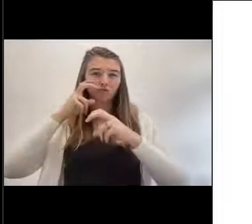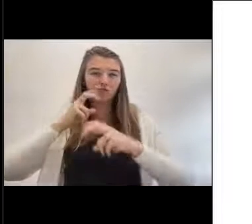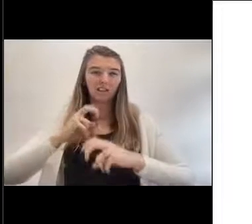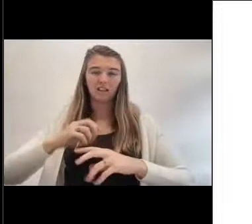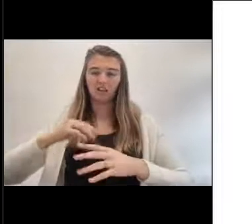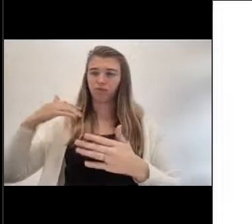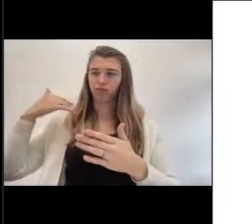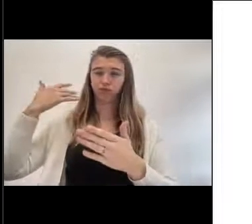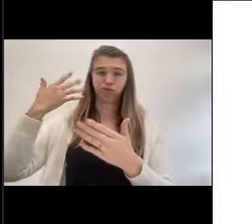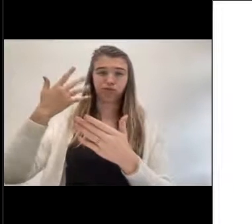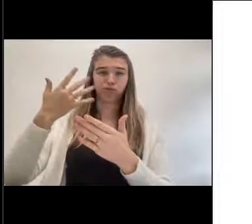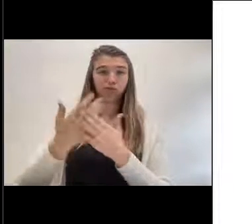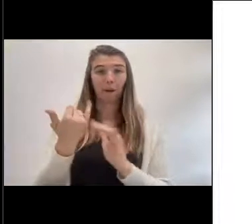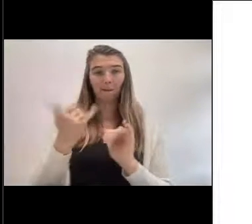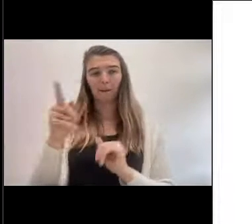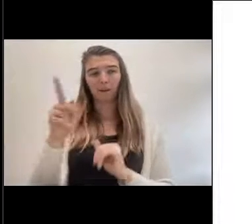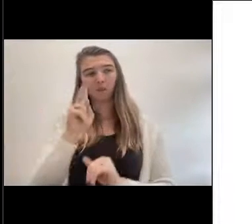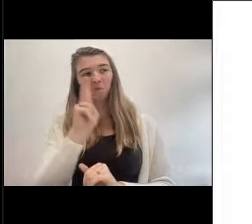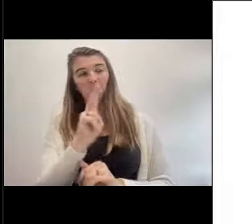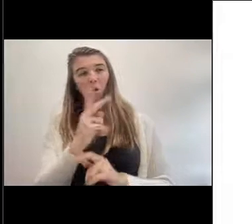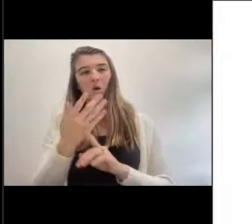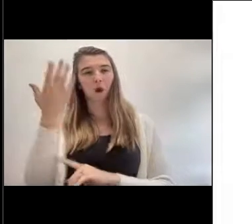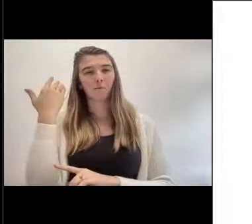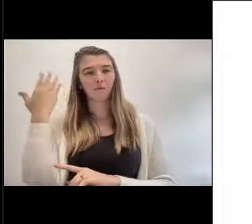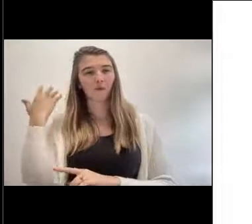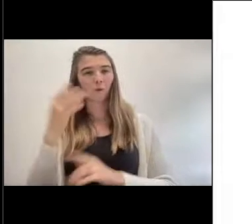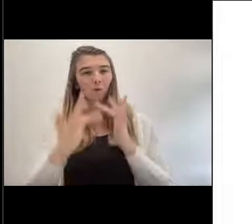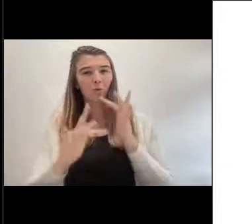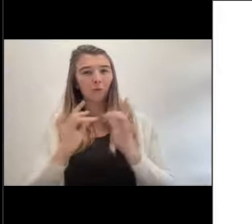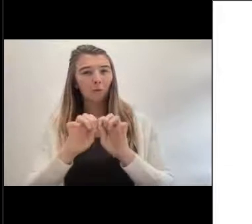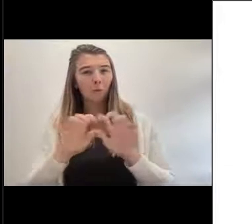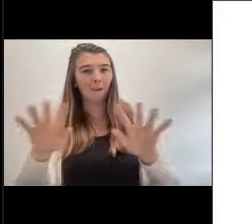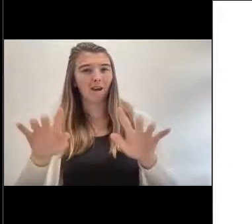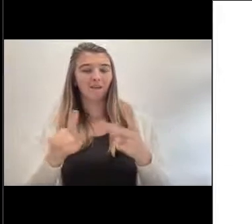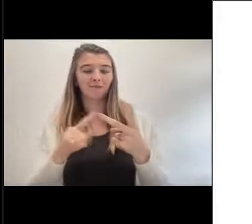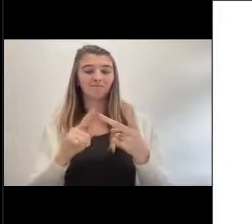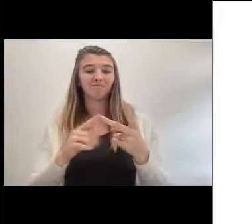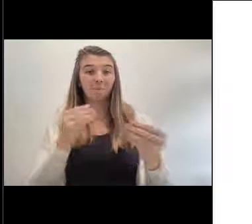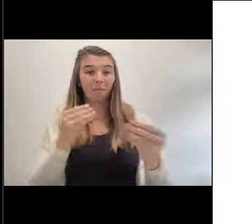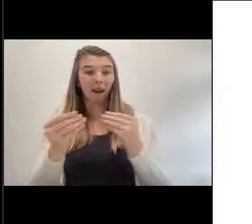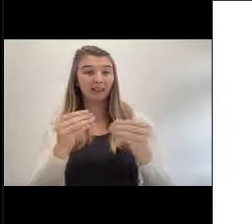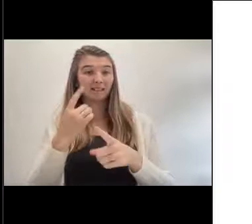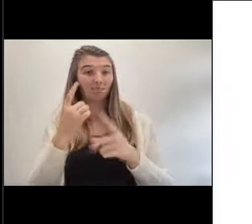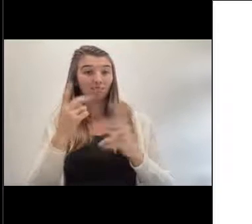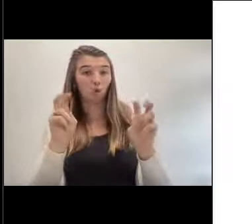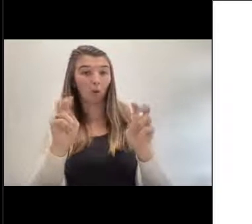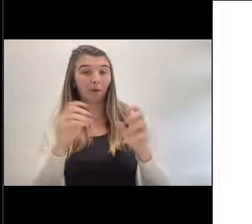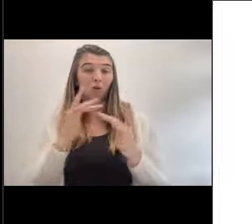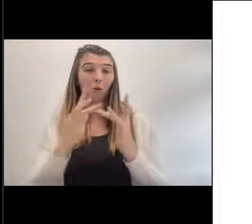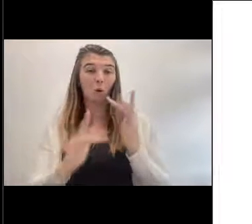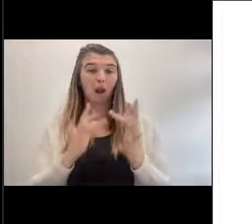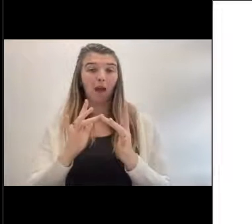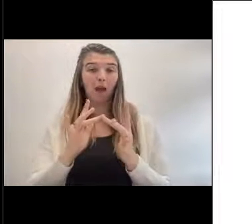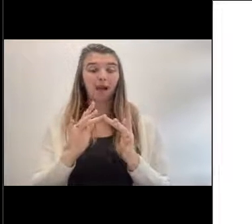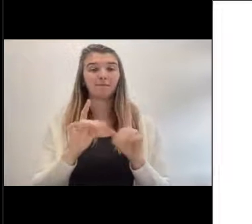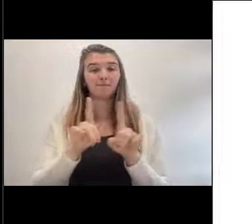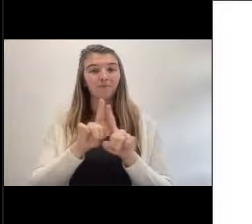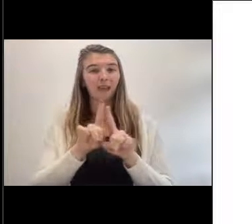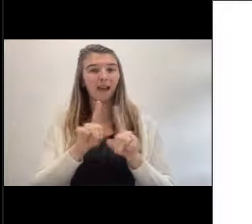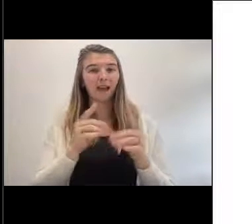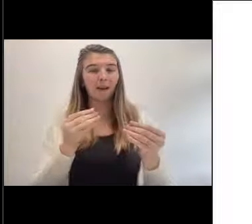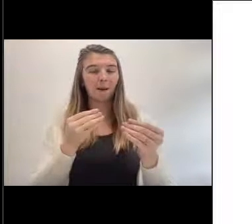our previous webinars and current plastics explainers online. Those cover the topics of biodegradability and degradation of plastics,